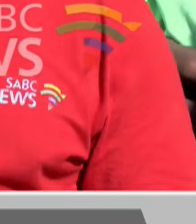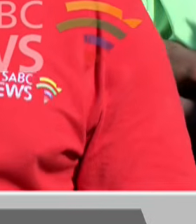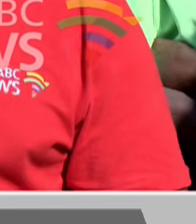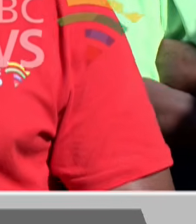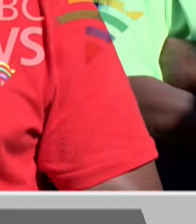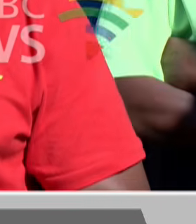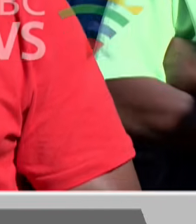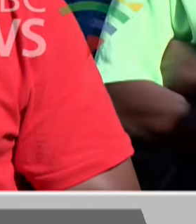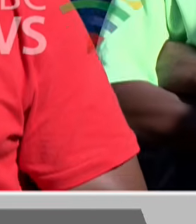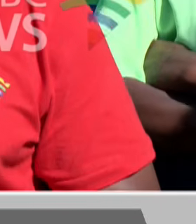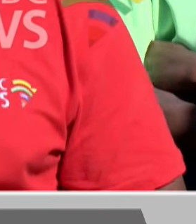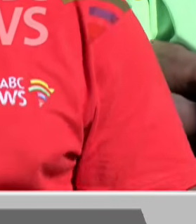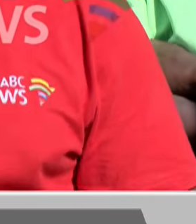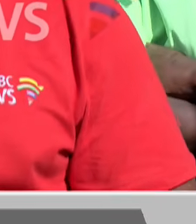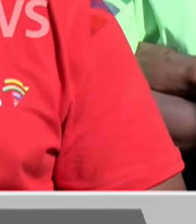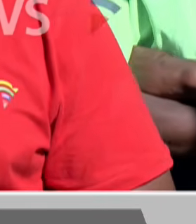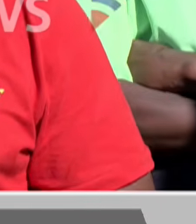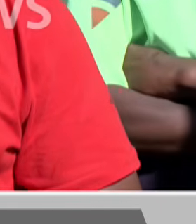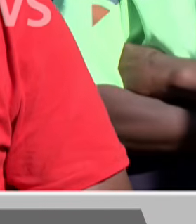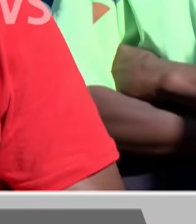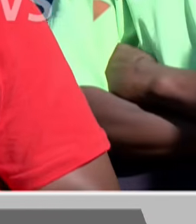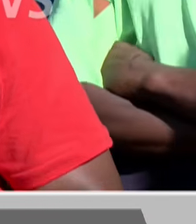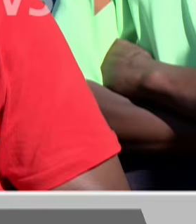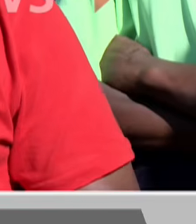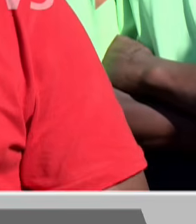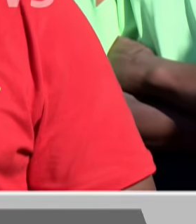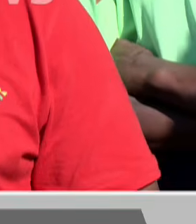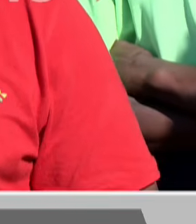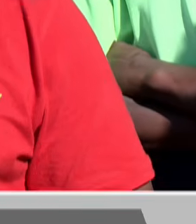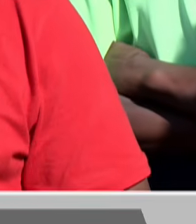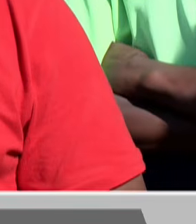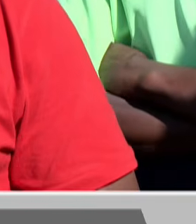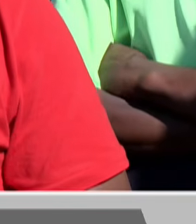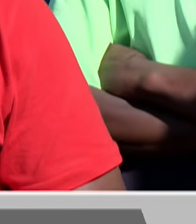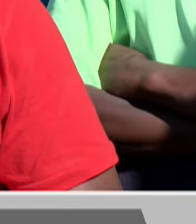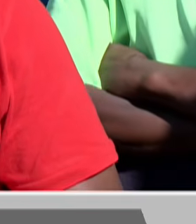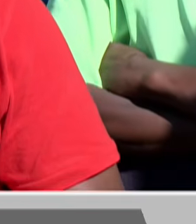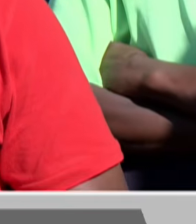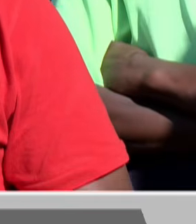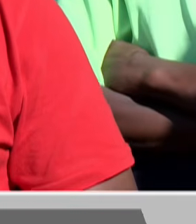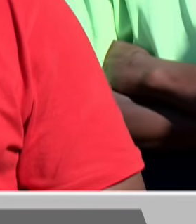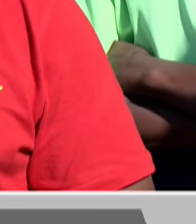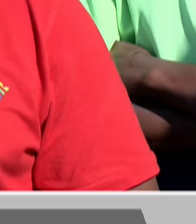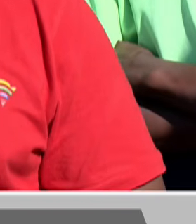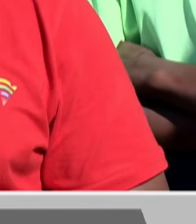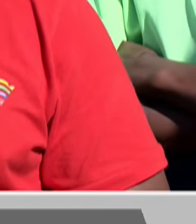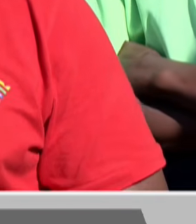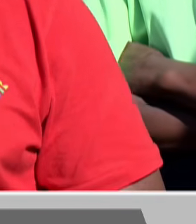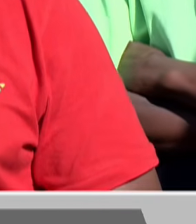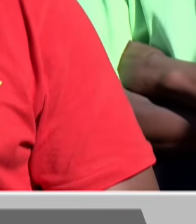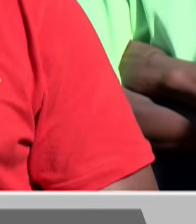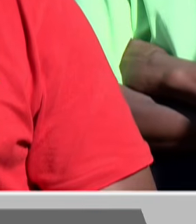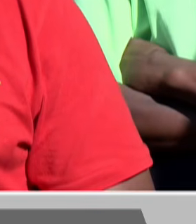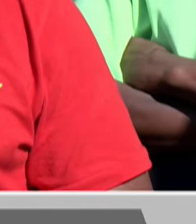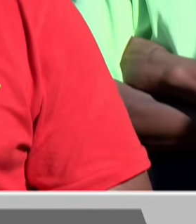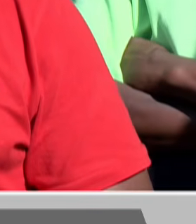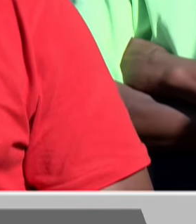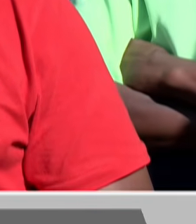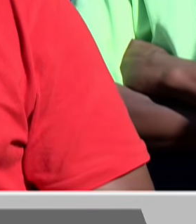Good morning to you, Sakina Kamwendo, and to our SABC viewers at home. We're here at the Mapena section here in Ivory Park. That is where